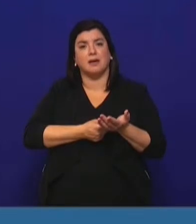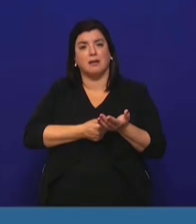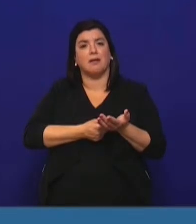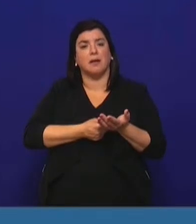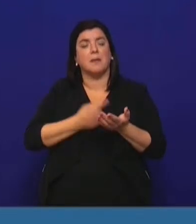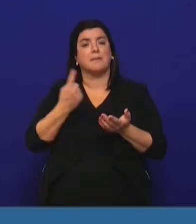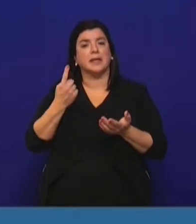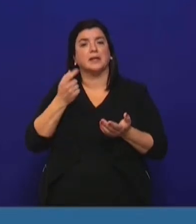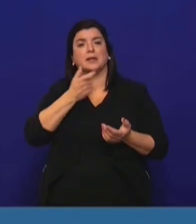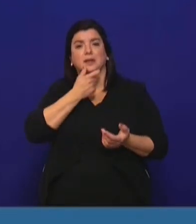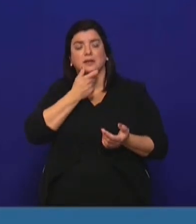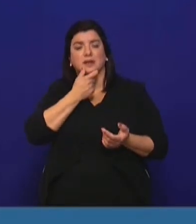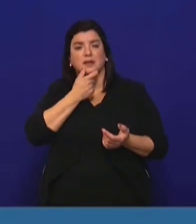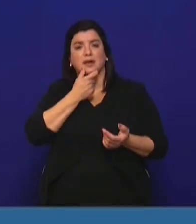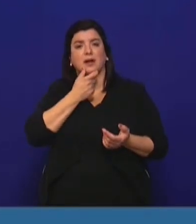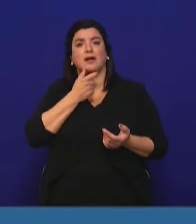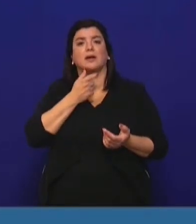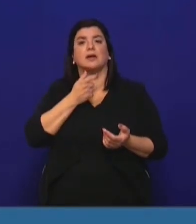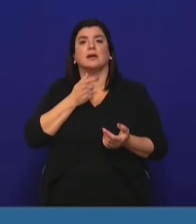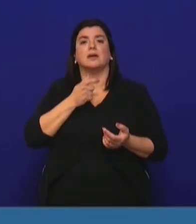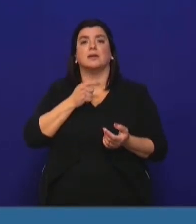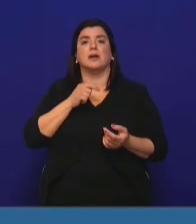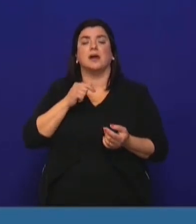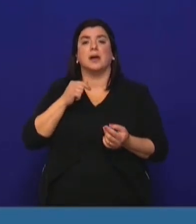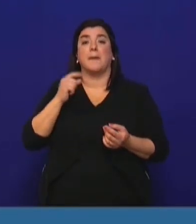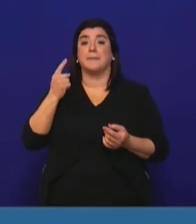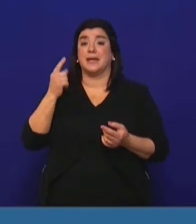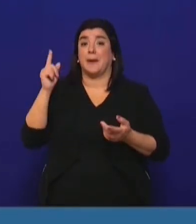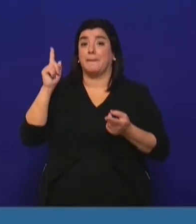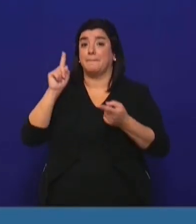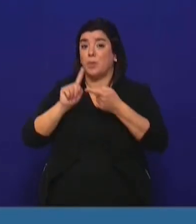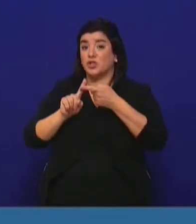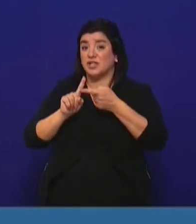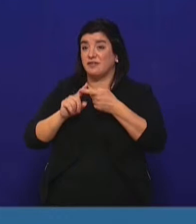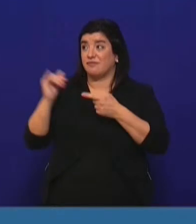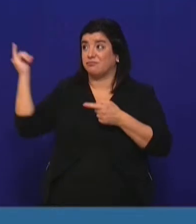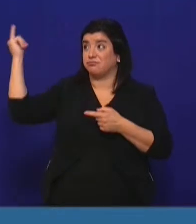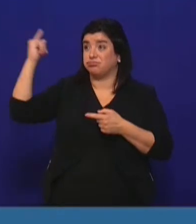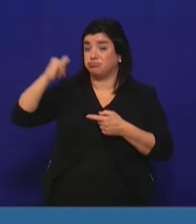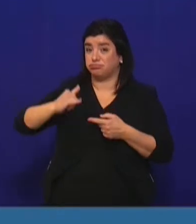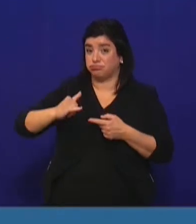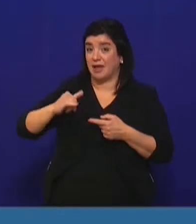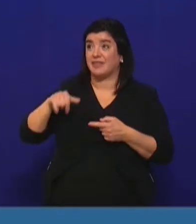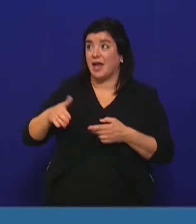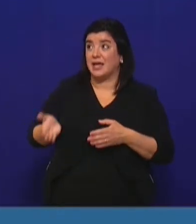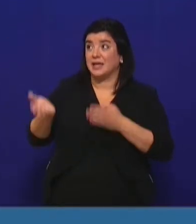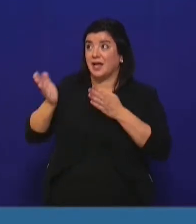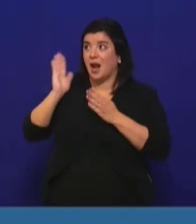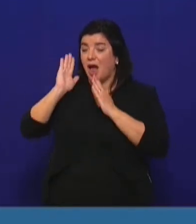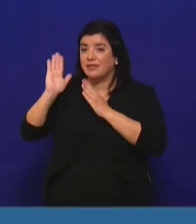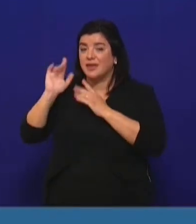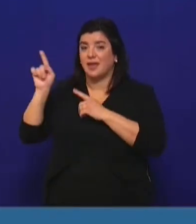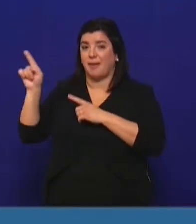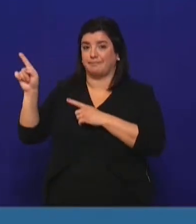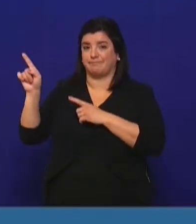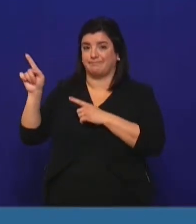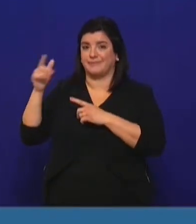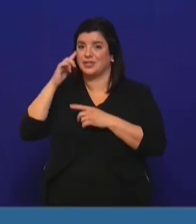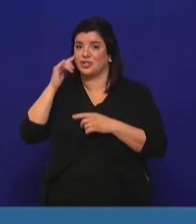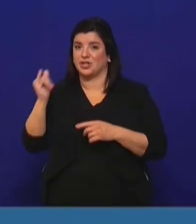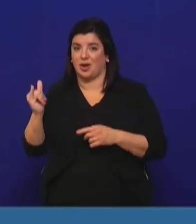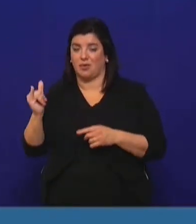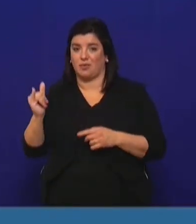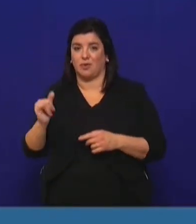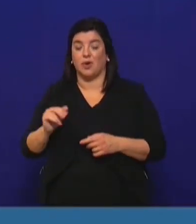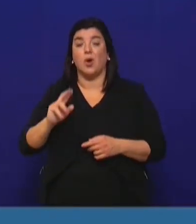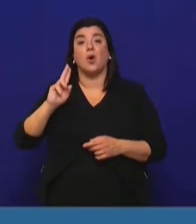we identify all those people who are positive and coming from abroad. We also try to identify any clusters which are either big or